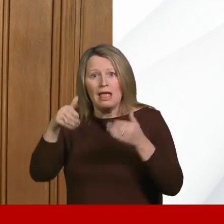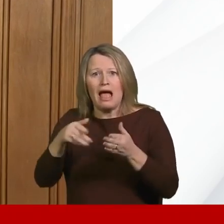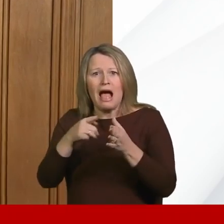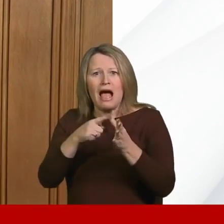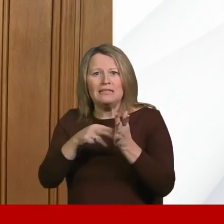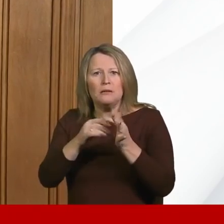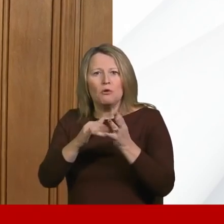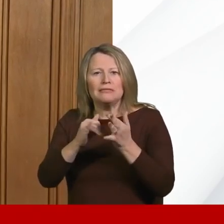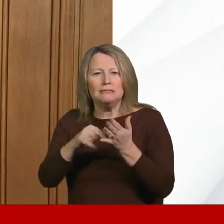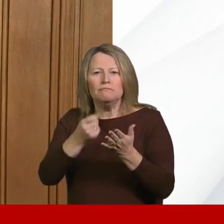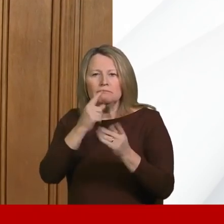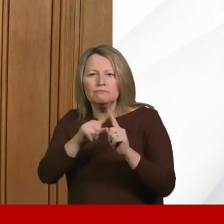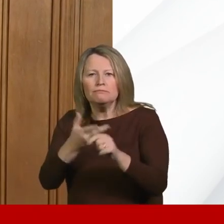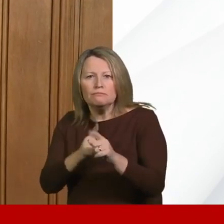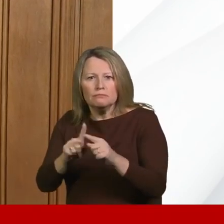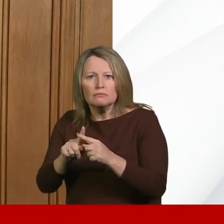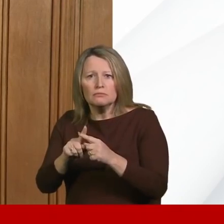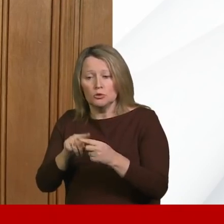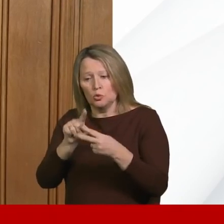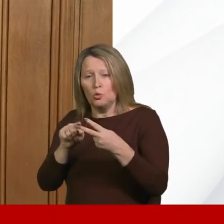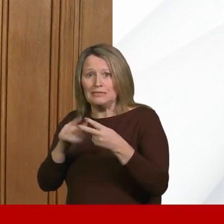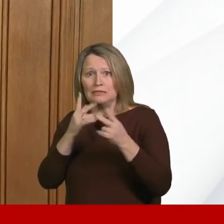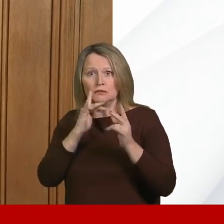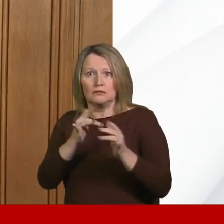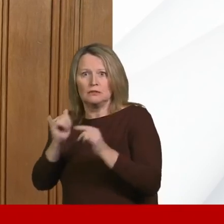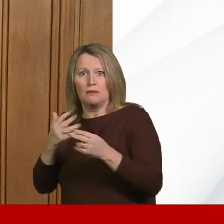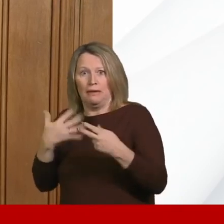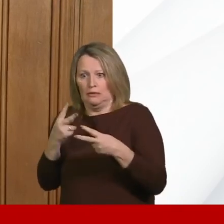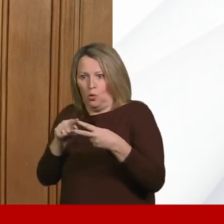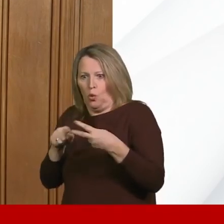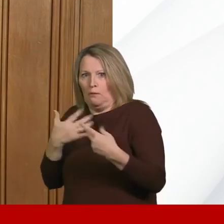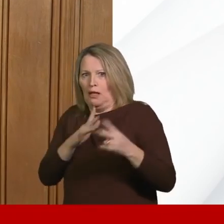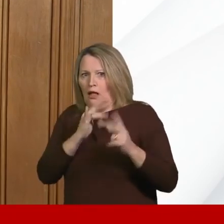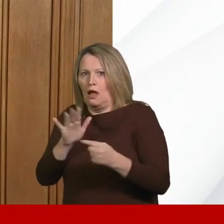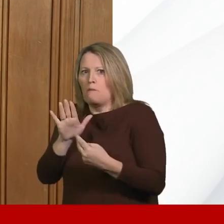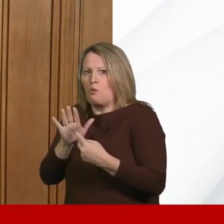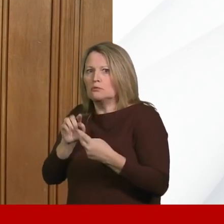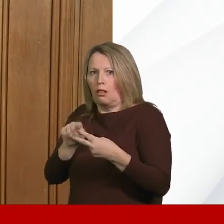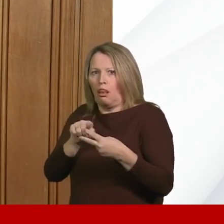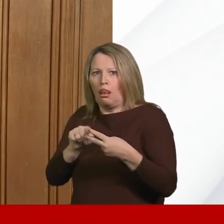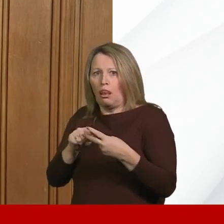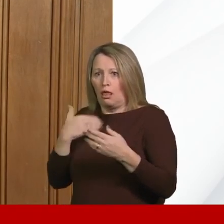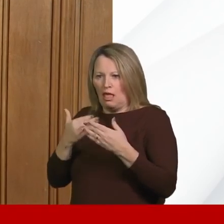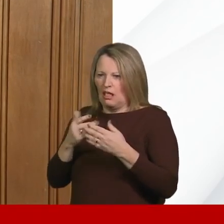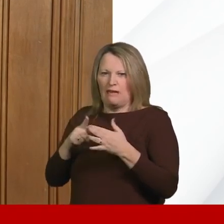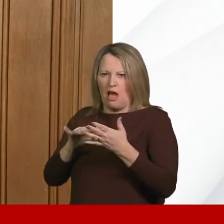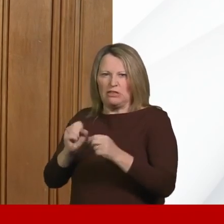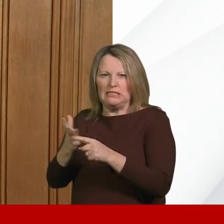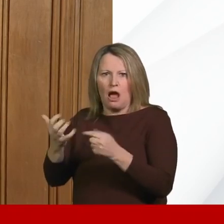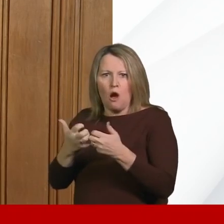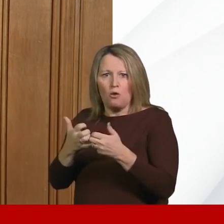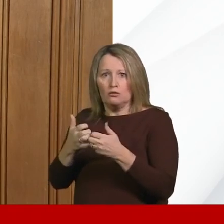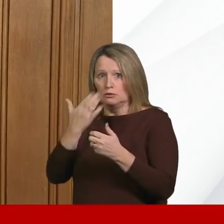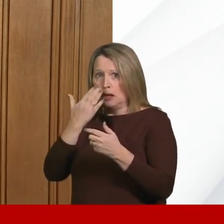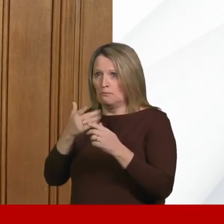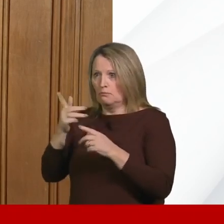got it at the moment. The second one, as you allude to, is the antibody test, which tells you whether you've had it and whether you've now got antibodies against it. And